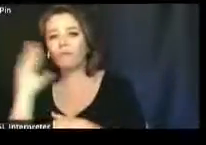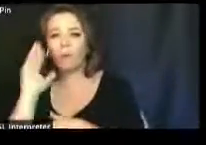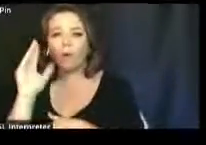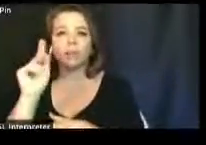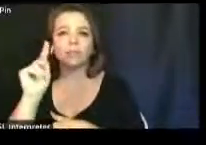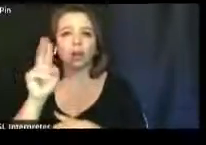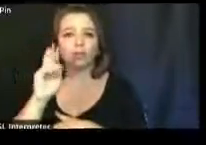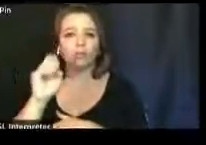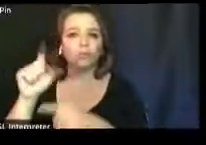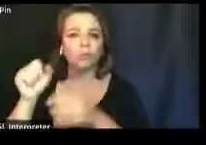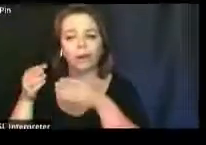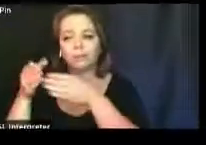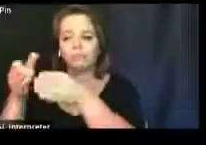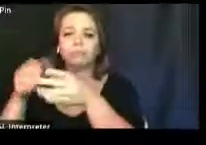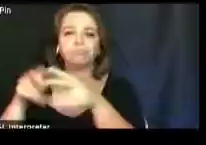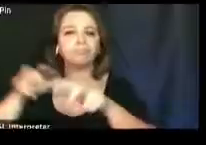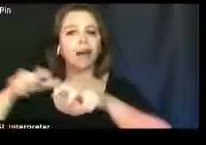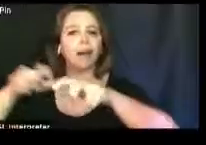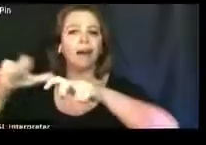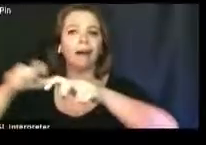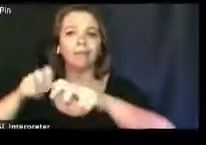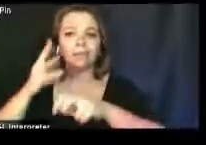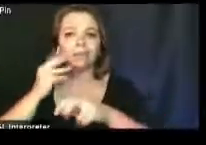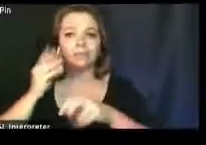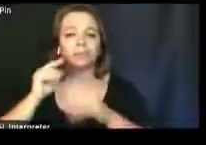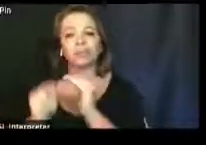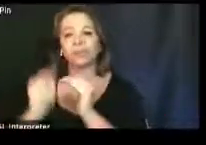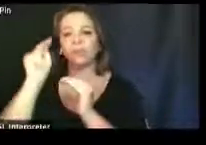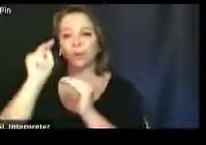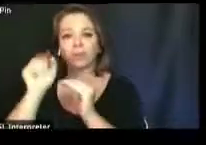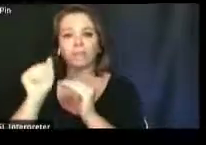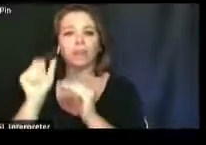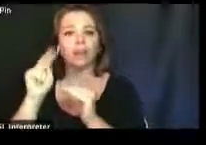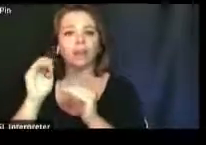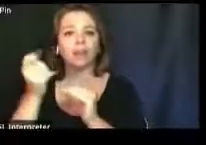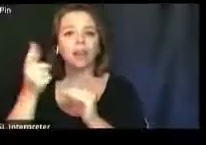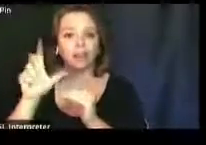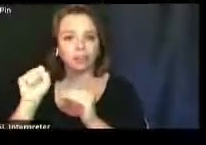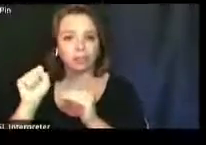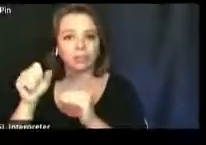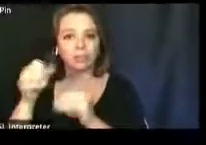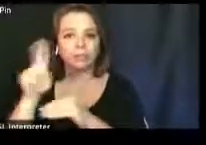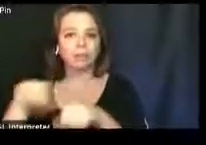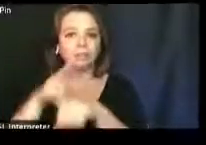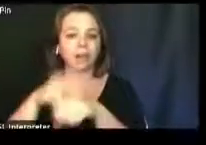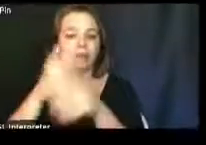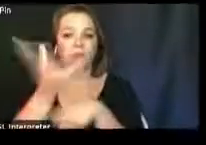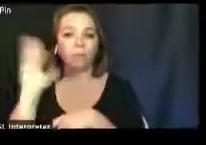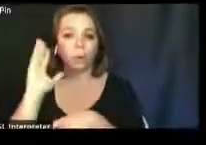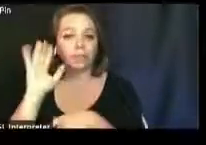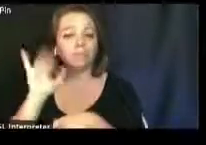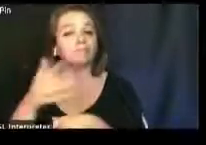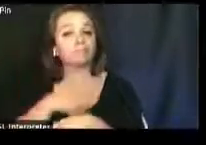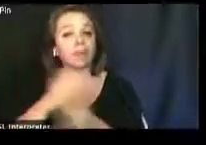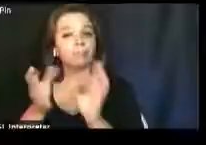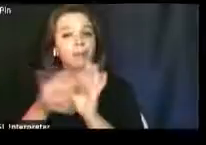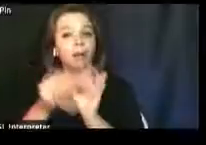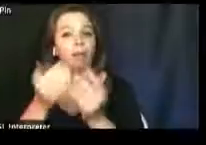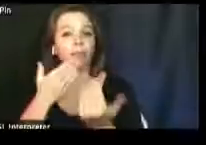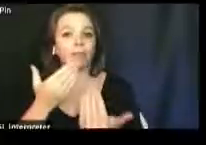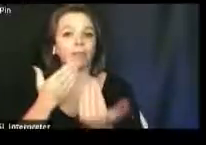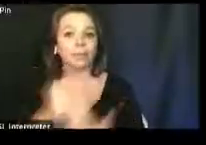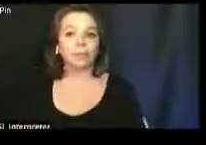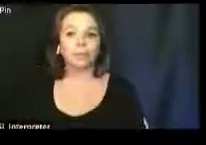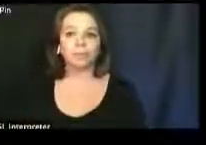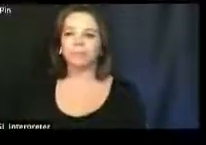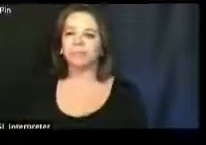experiences north of the Angeles National Forest. And that's what I have to say. Thank you. Thank